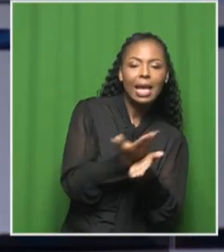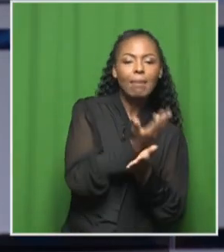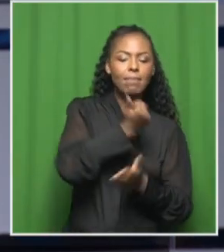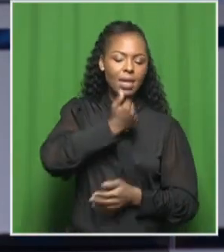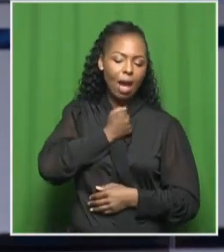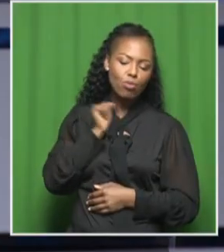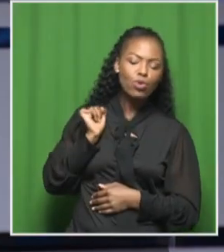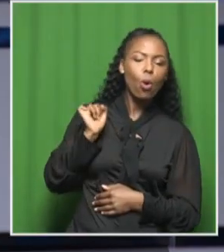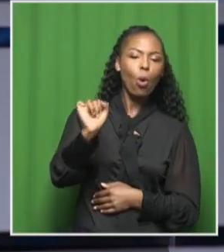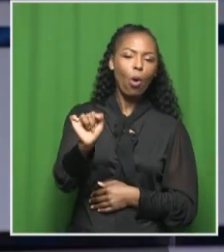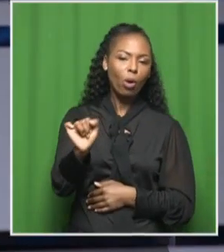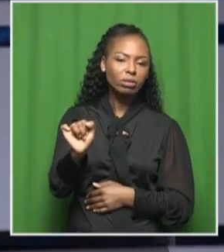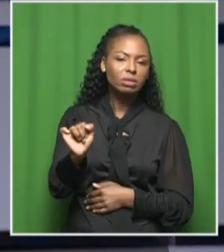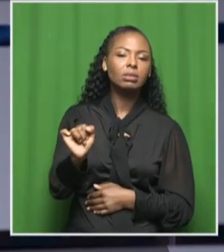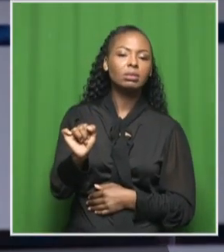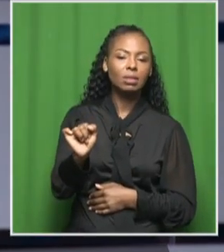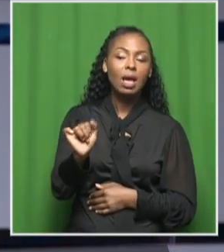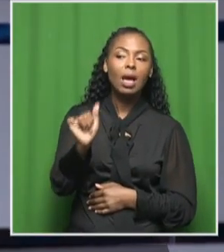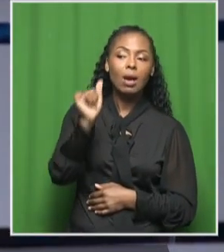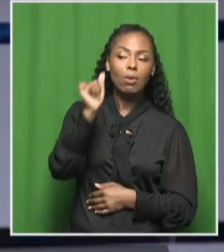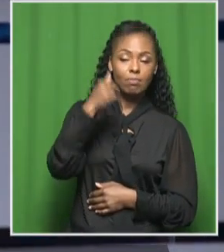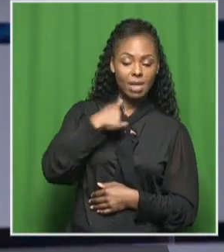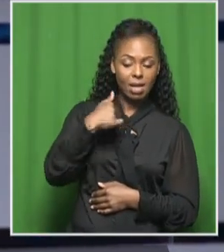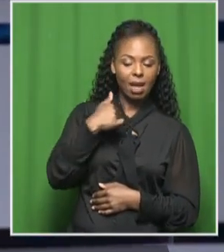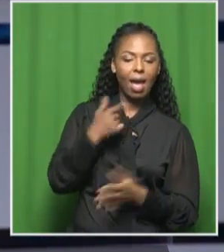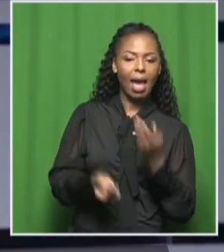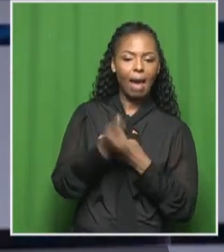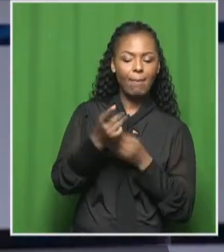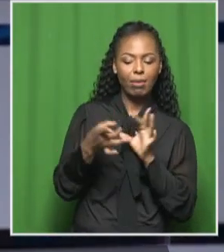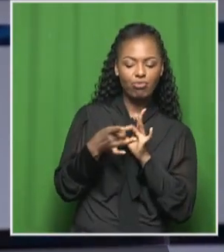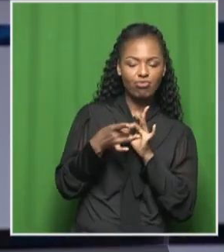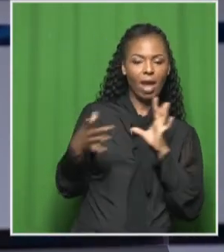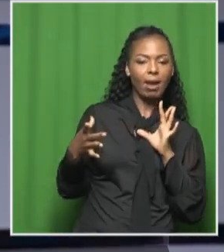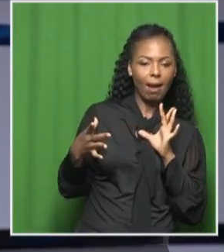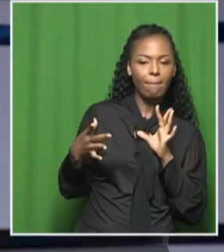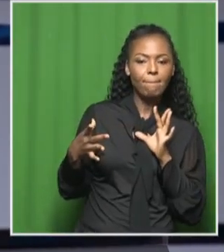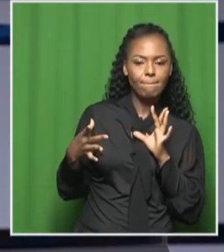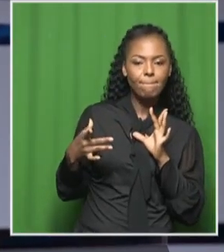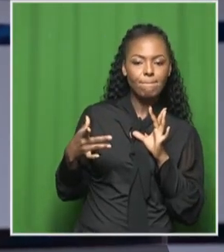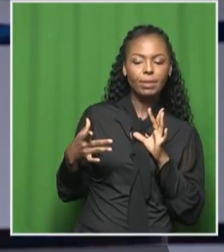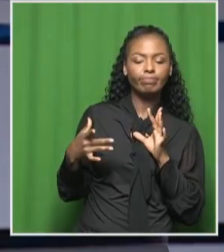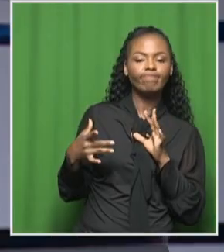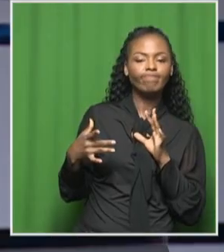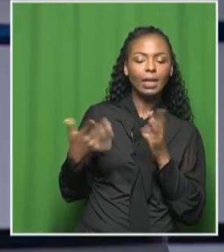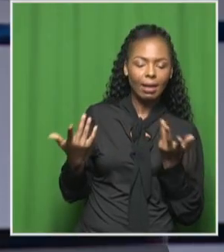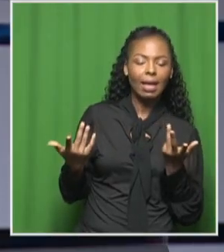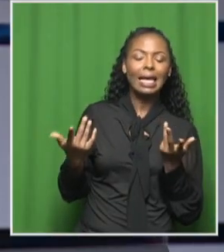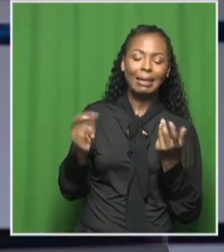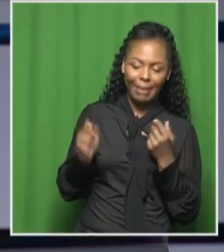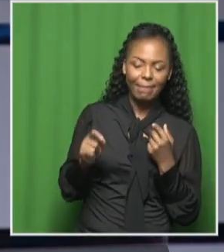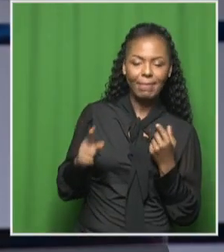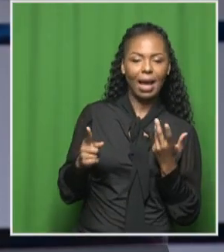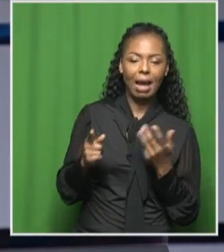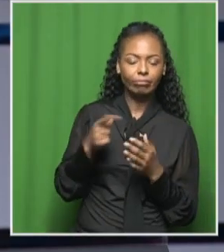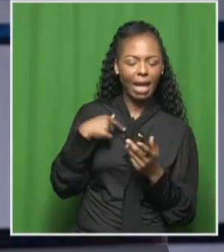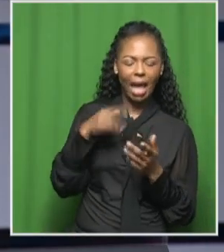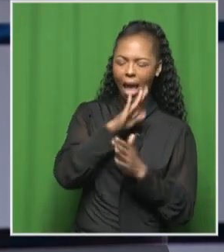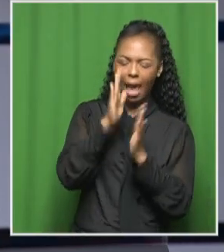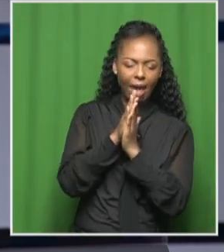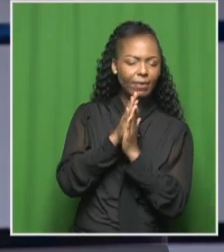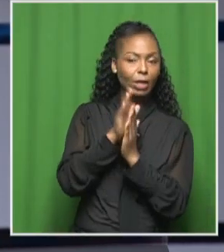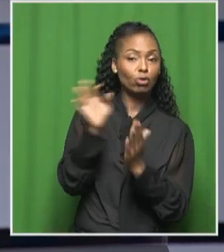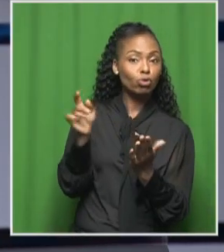was, I was going through a breakup at the time, so that song has always been special to me. But yeah, all of them, I mean, you know,